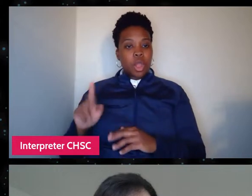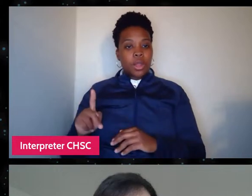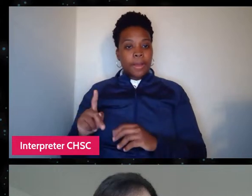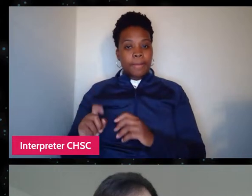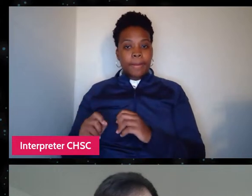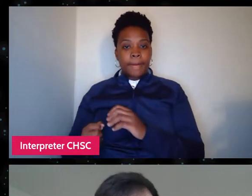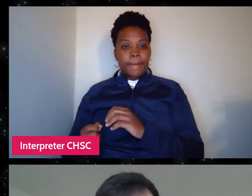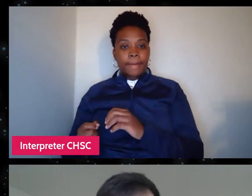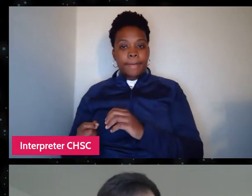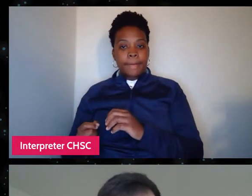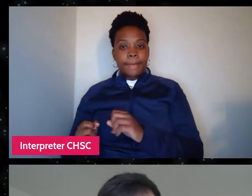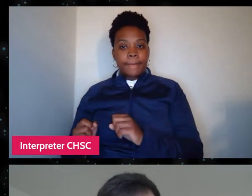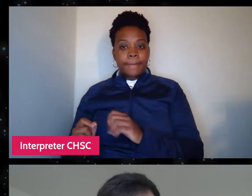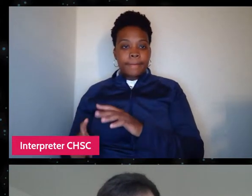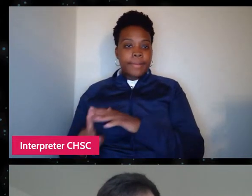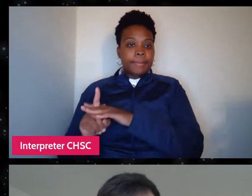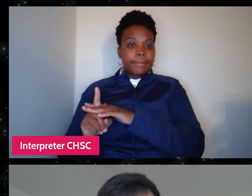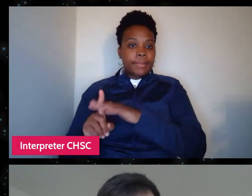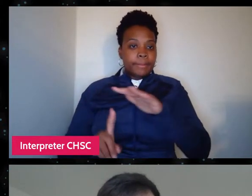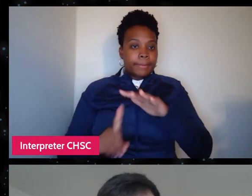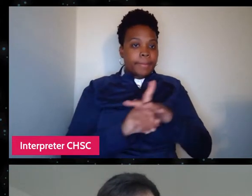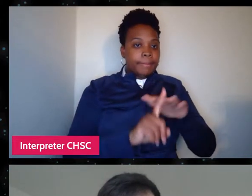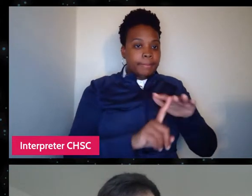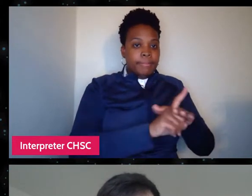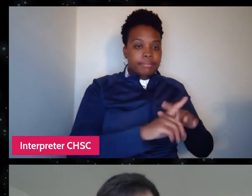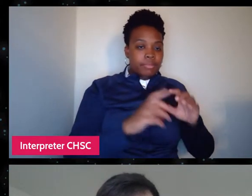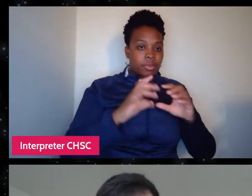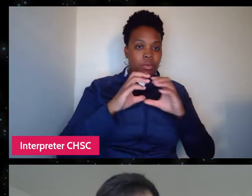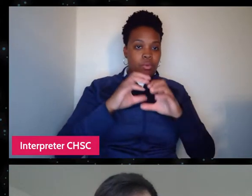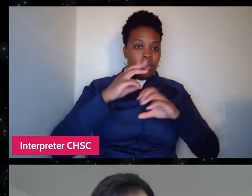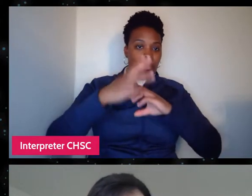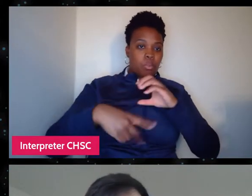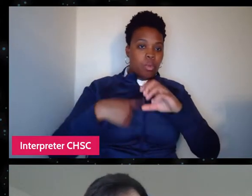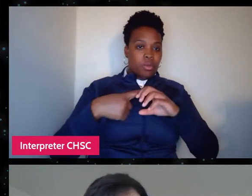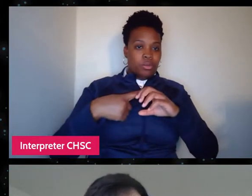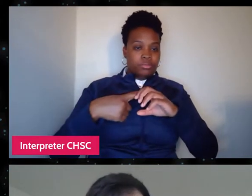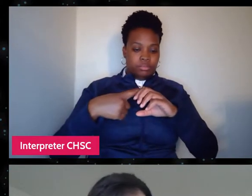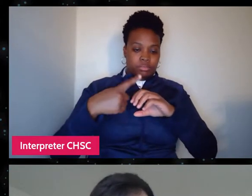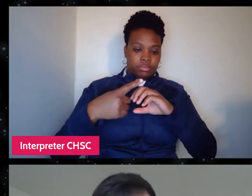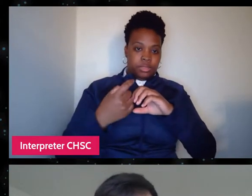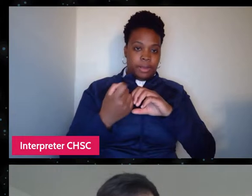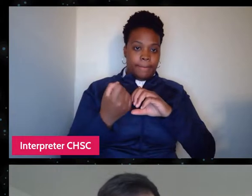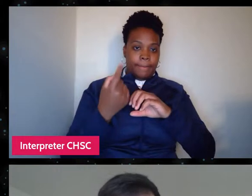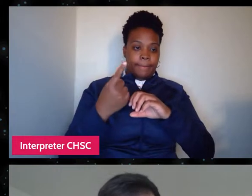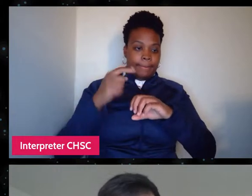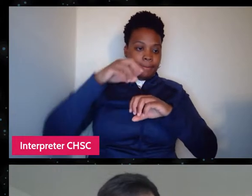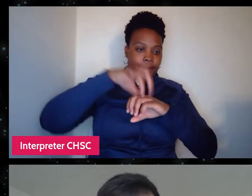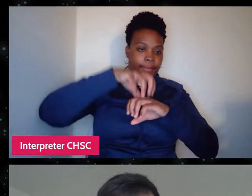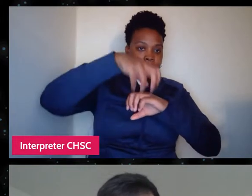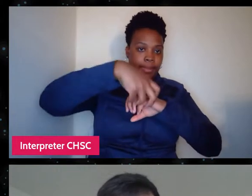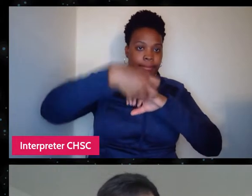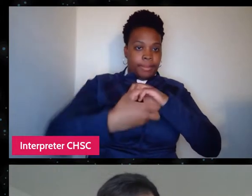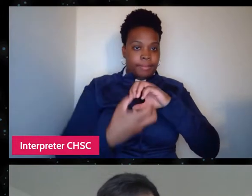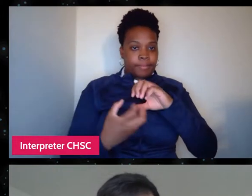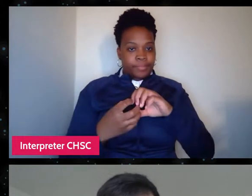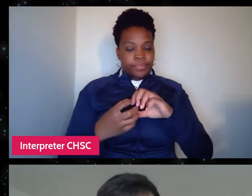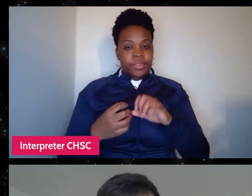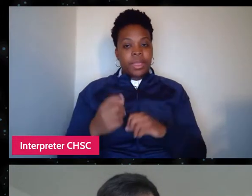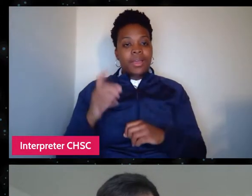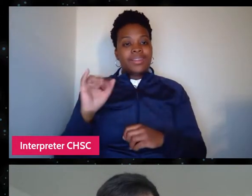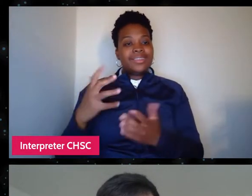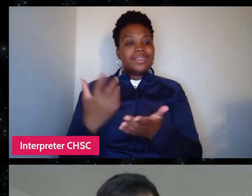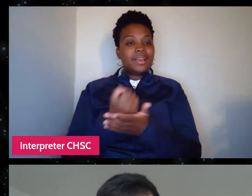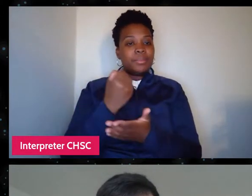over the globe since we started filming. Yeah. And that's really exciting. So it's an opportunity to leverage, you